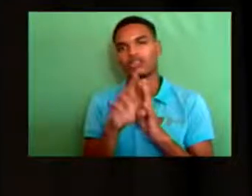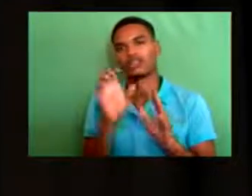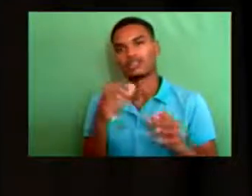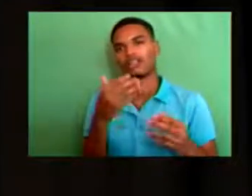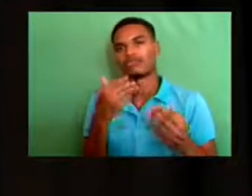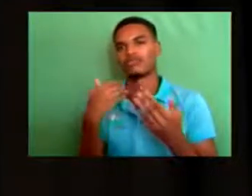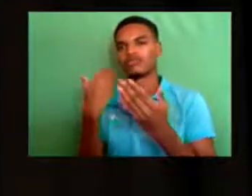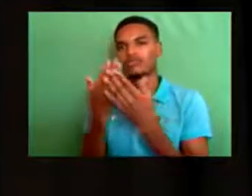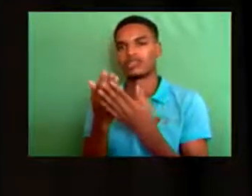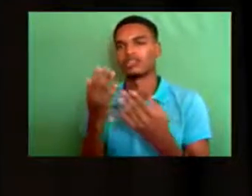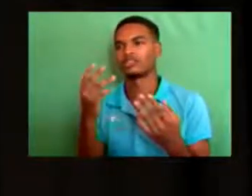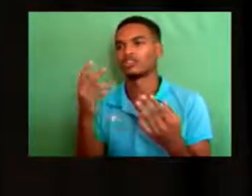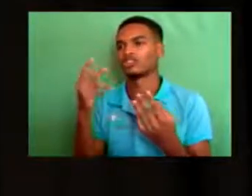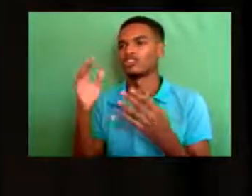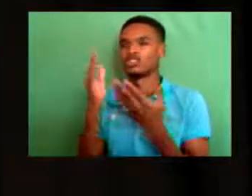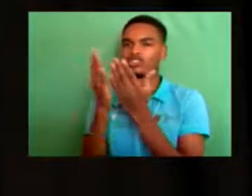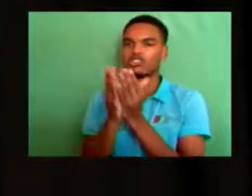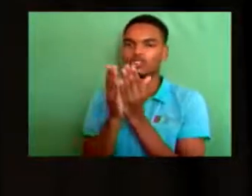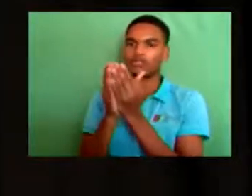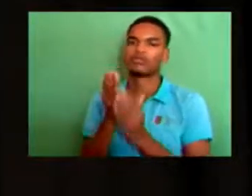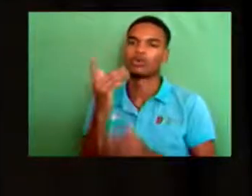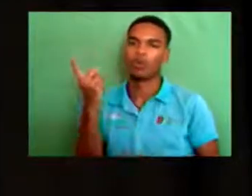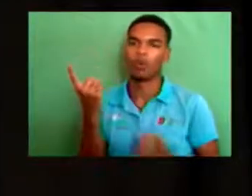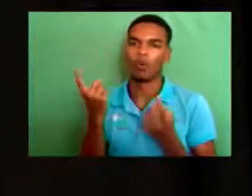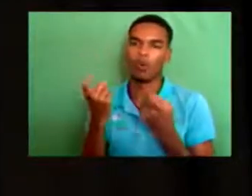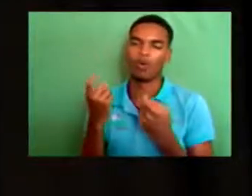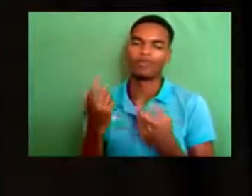Hopefully this keeps going. Don't need that.